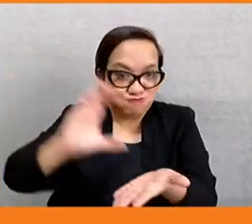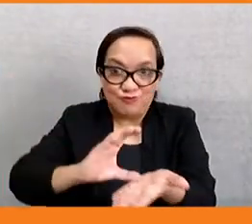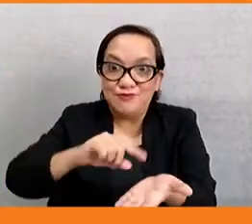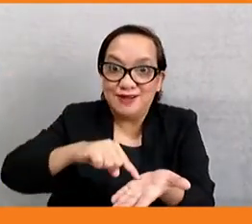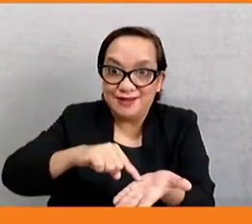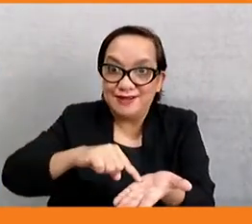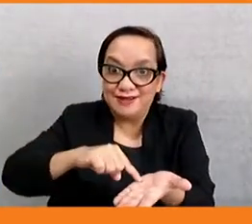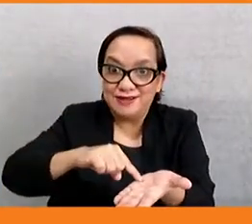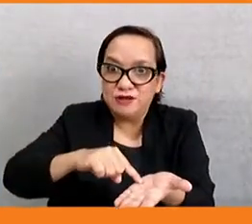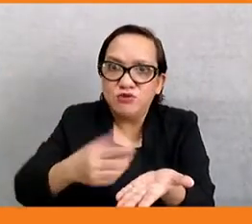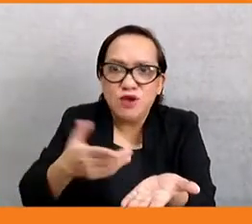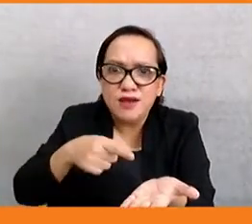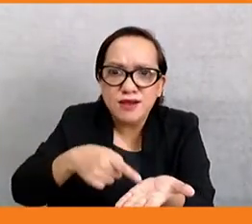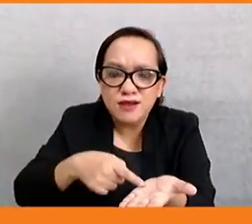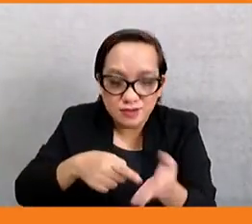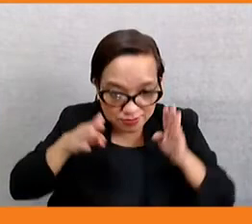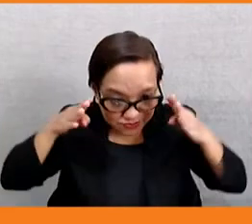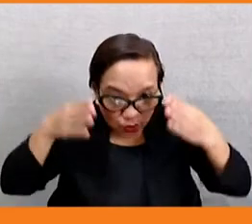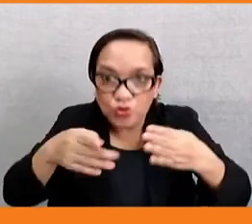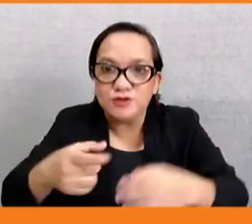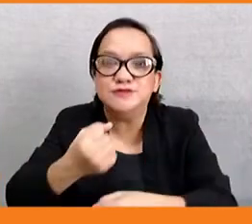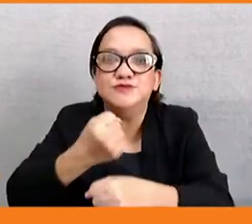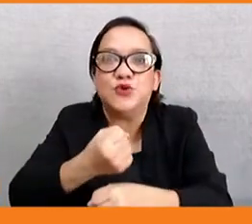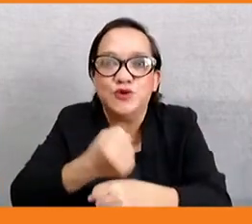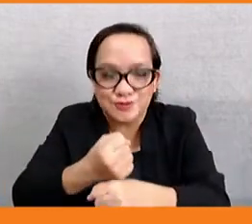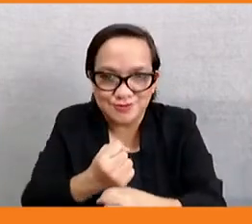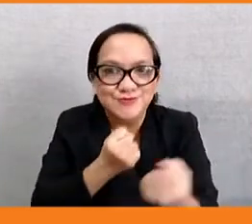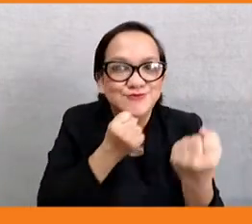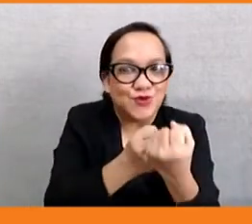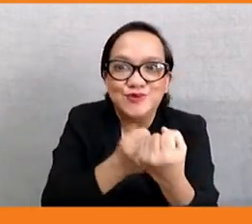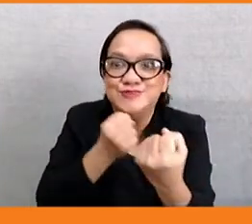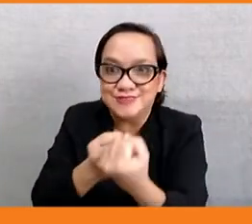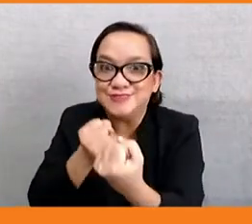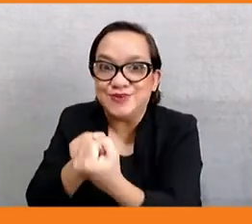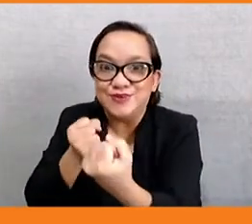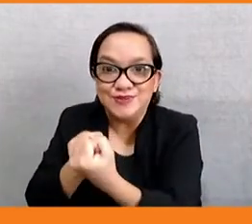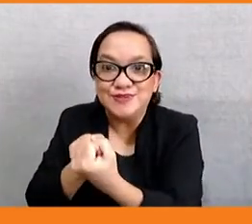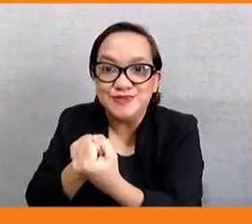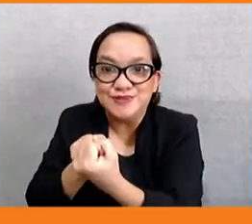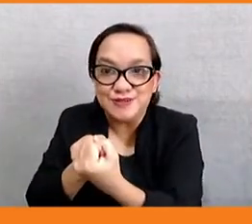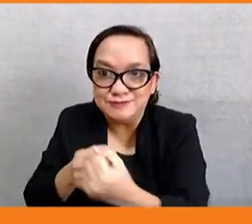be sufficiently supported. Additionally, ADB's just transition working group,